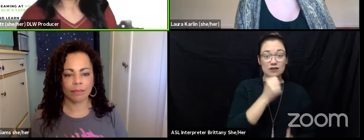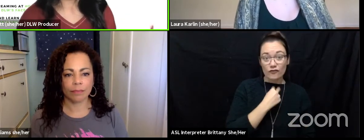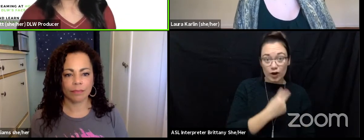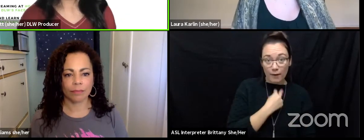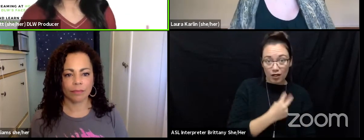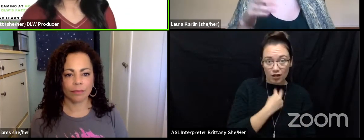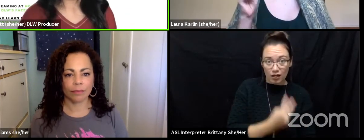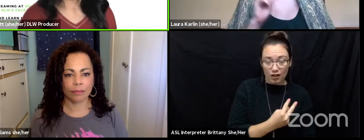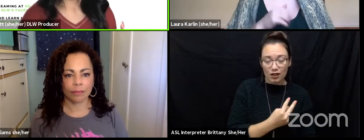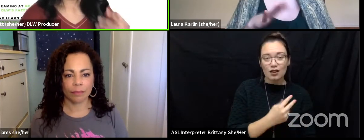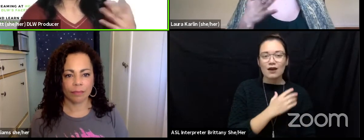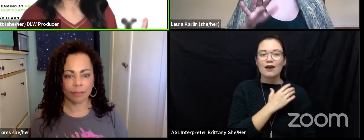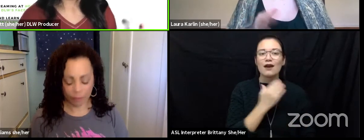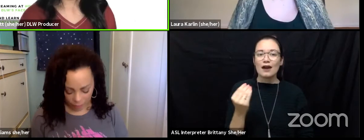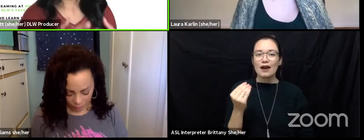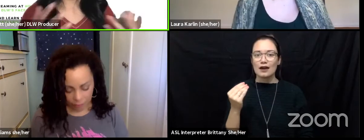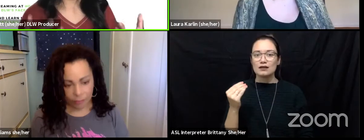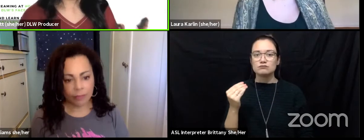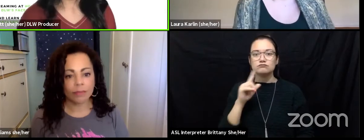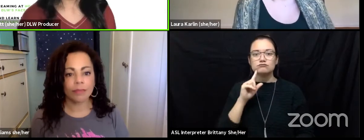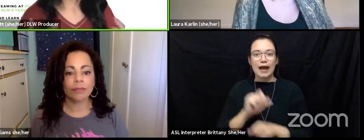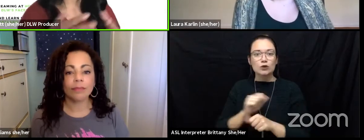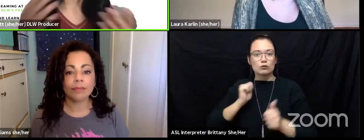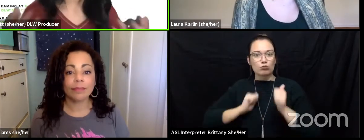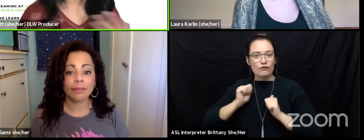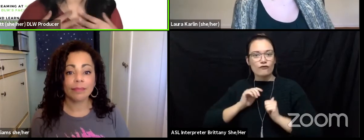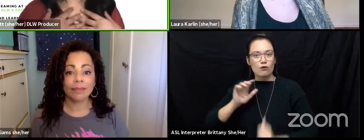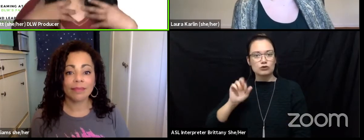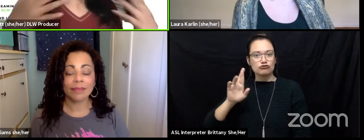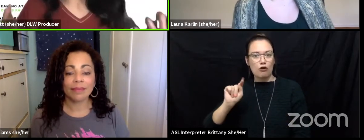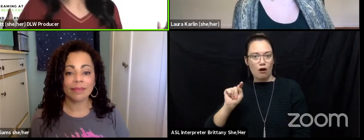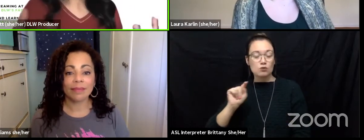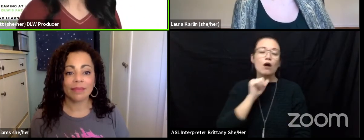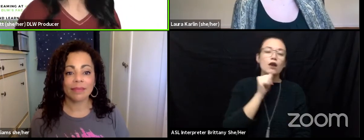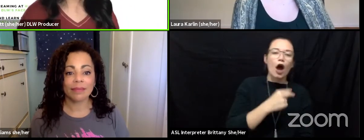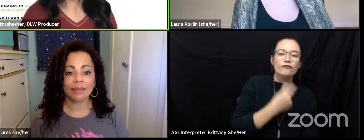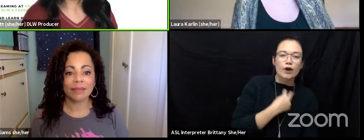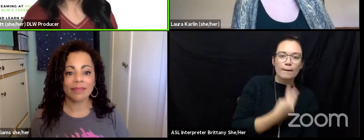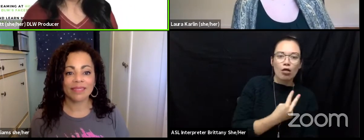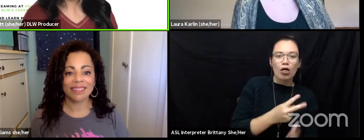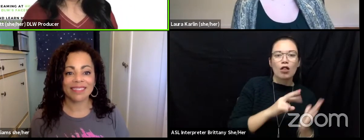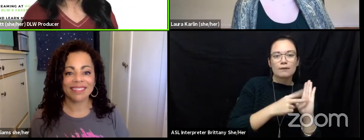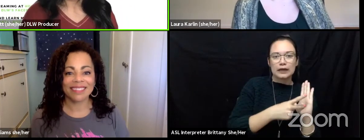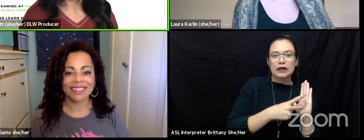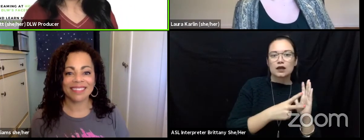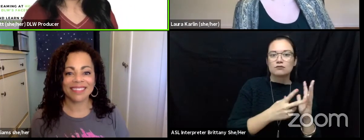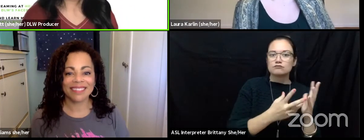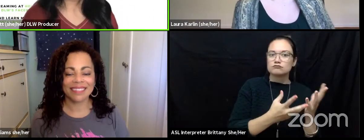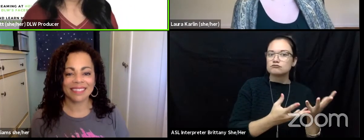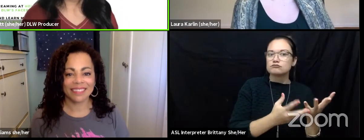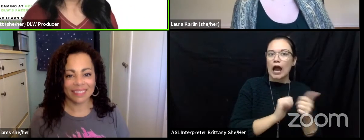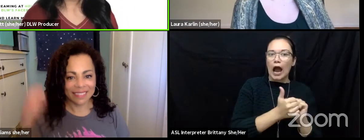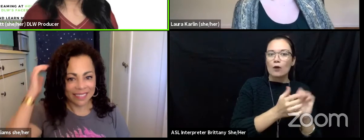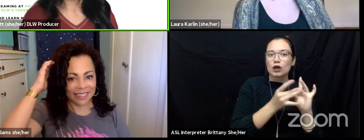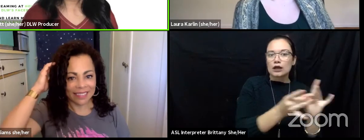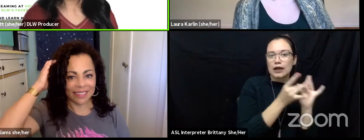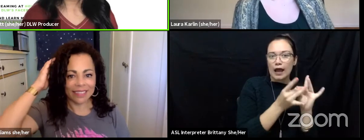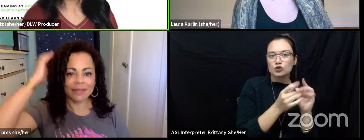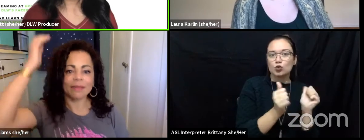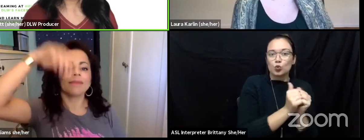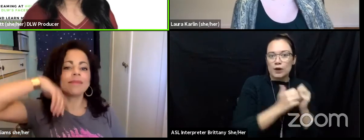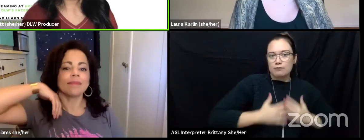and then we have performance art. You know, nonverbal meaning it's a way to connect through our bodies